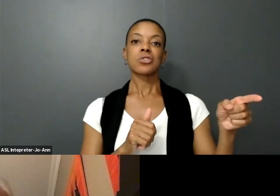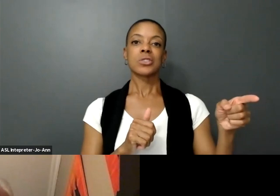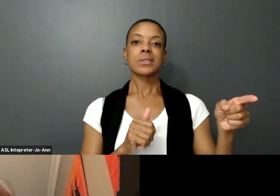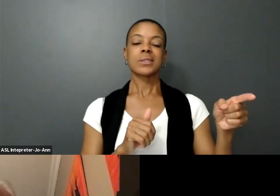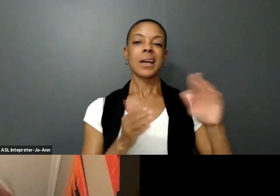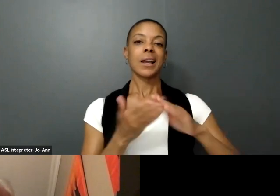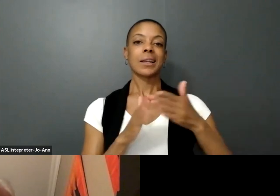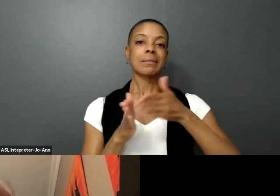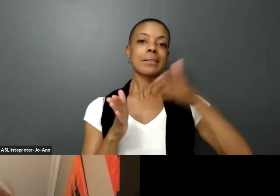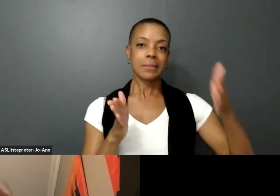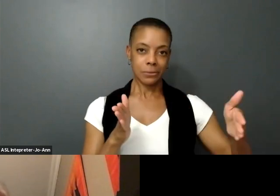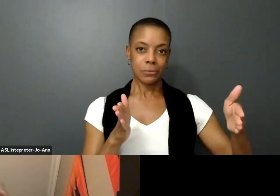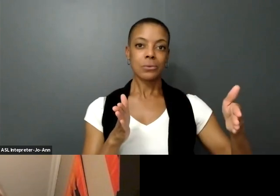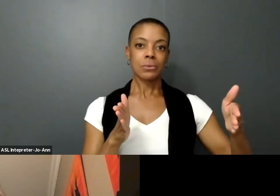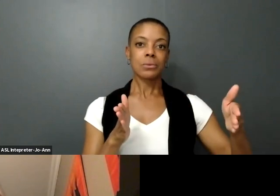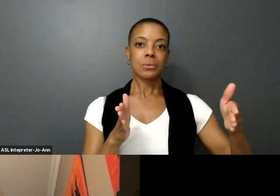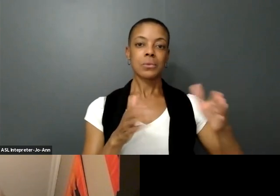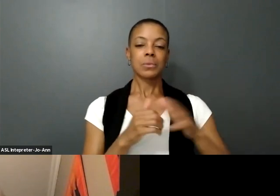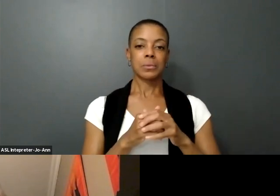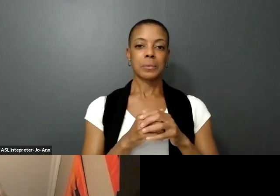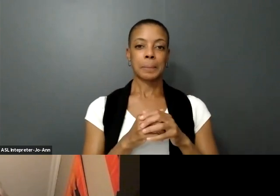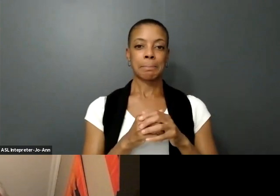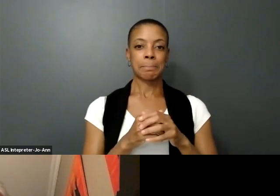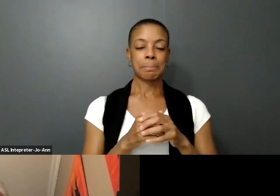Council Chiefs community of Mississauga-Yate.